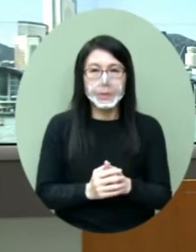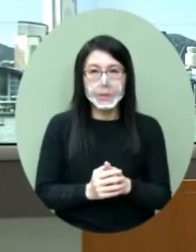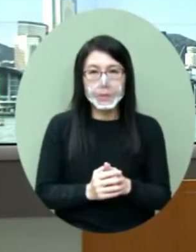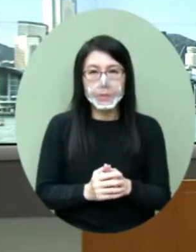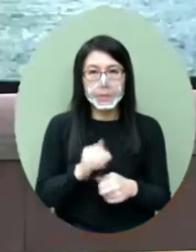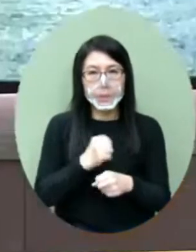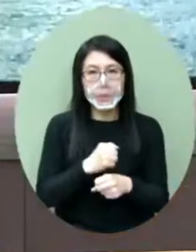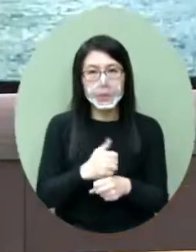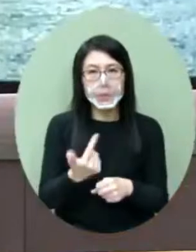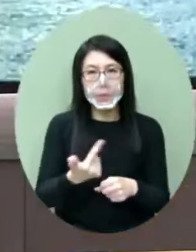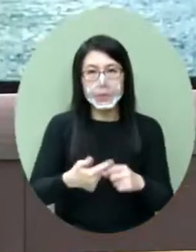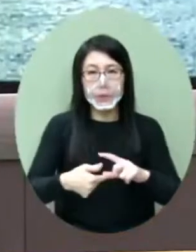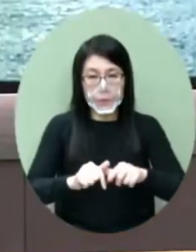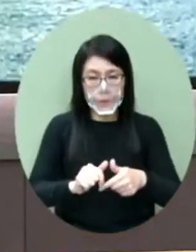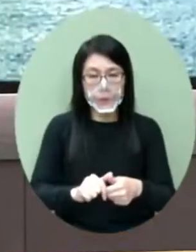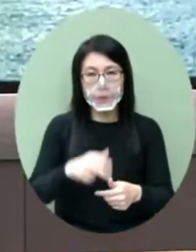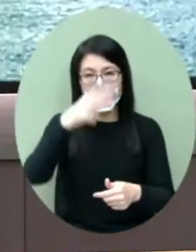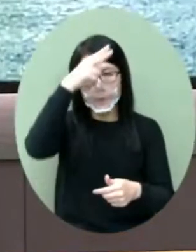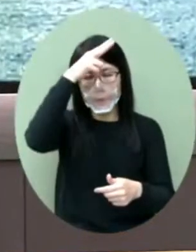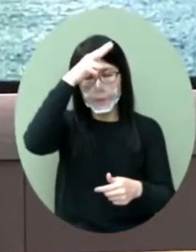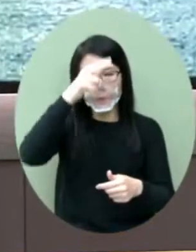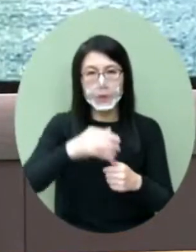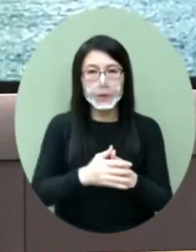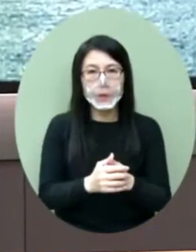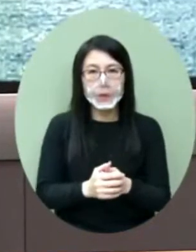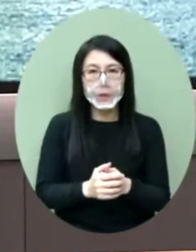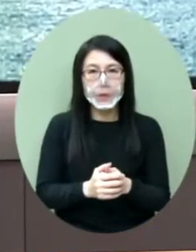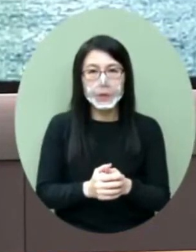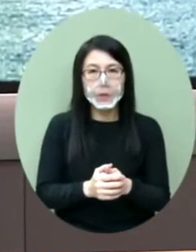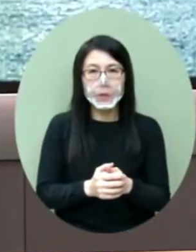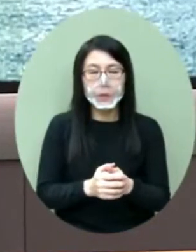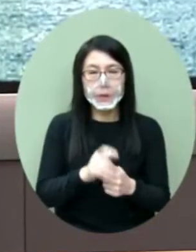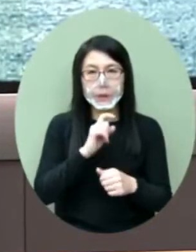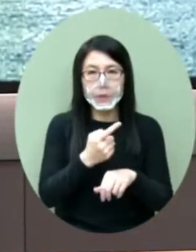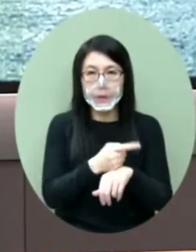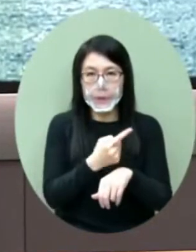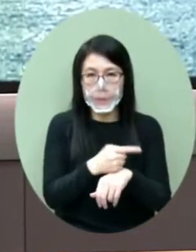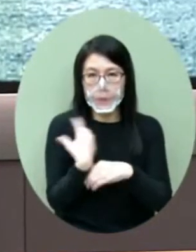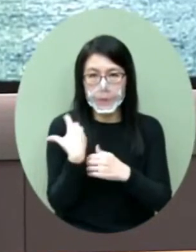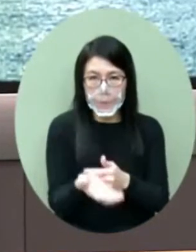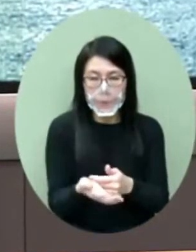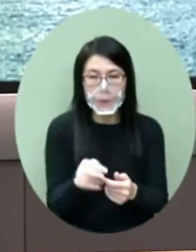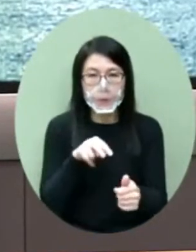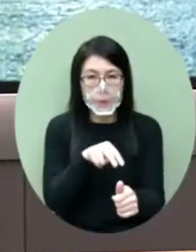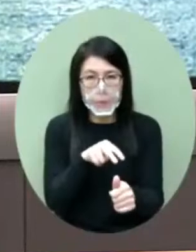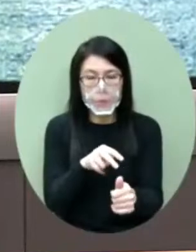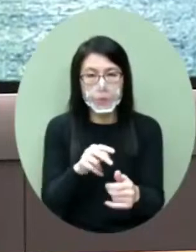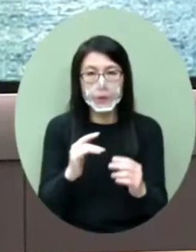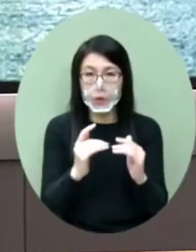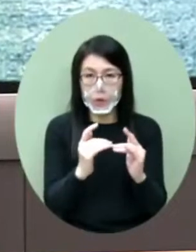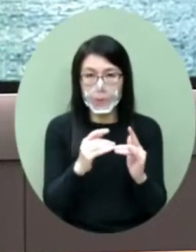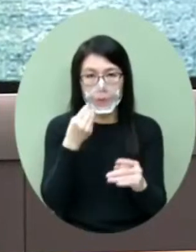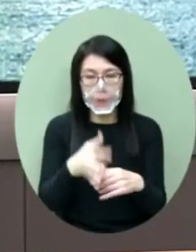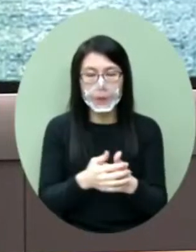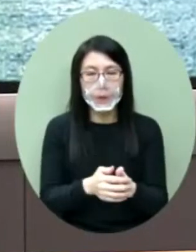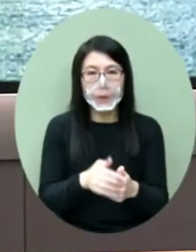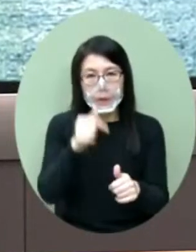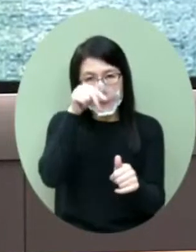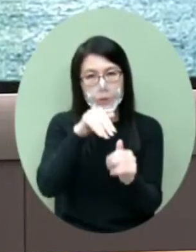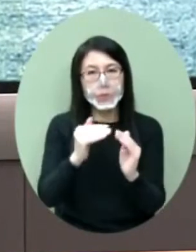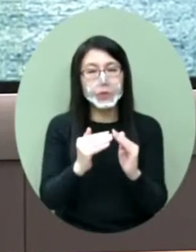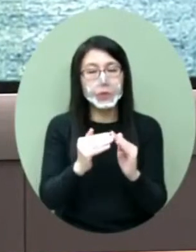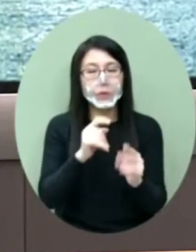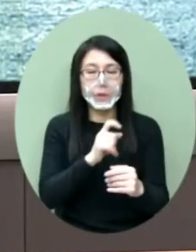Over the past 2 weeks, we have implemented a lot of measures. The government have created a few